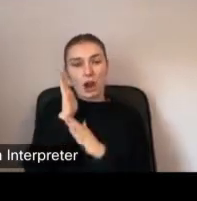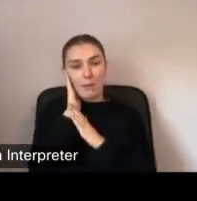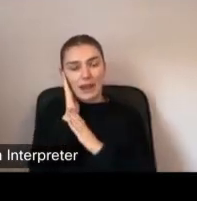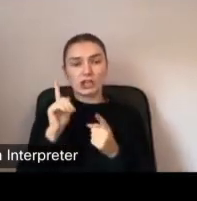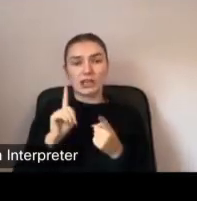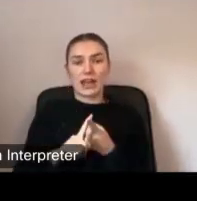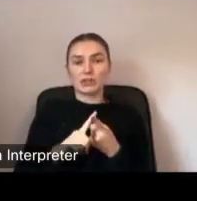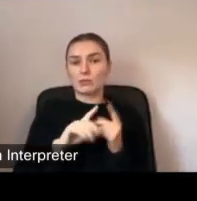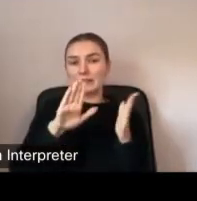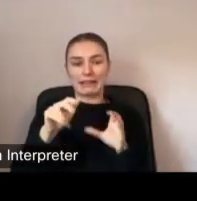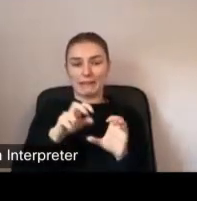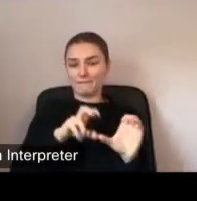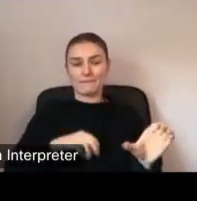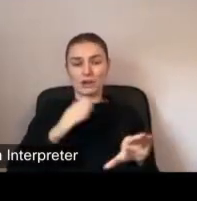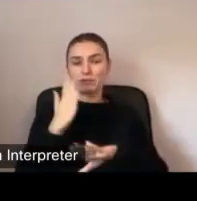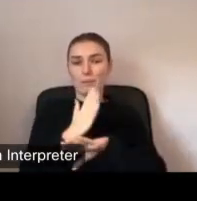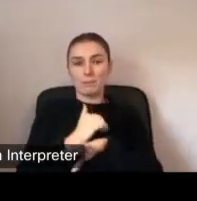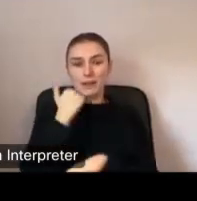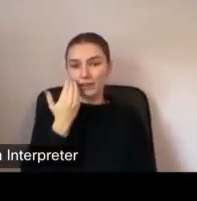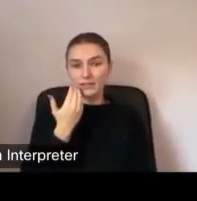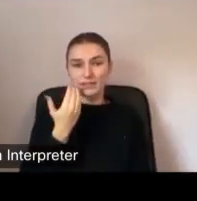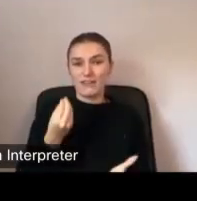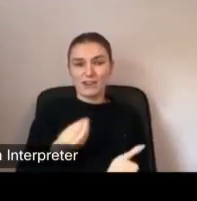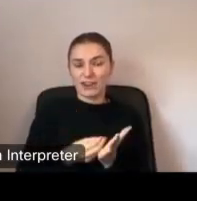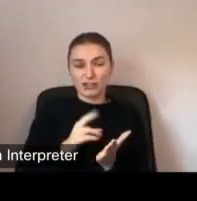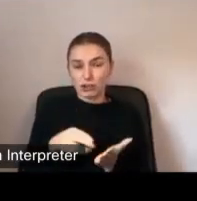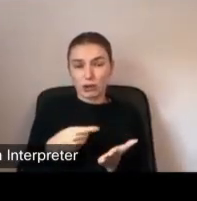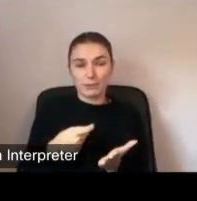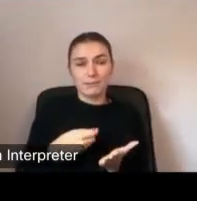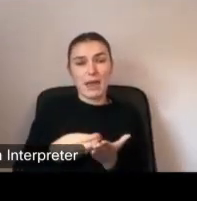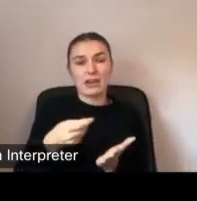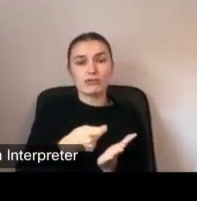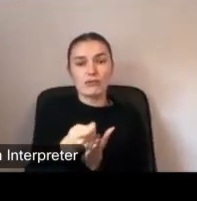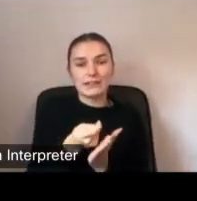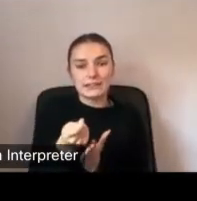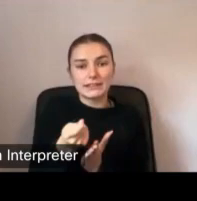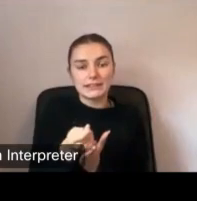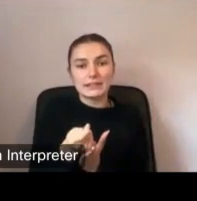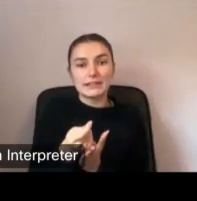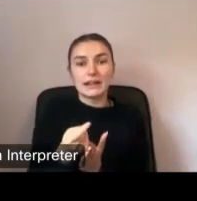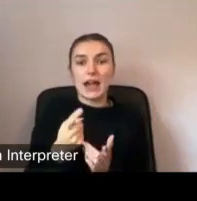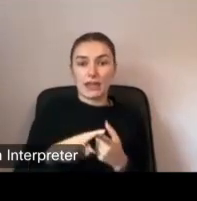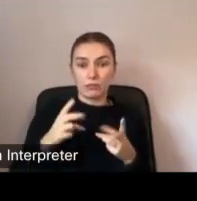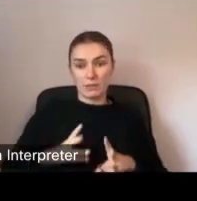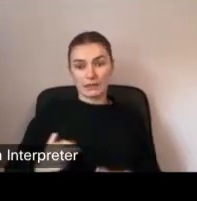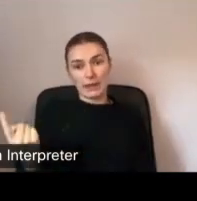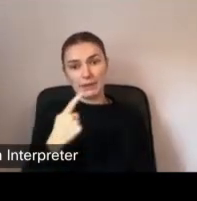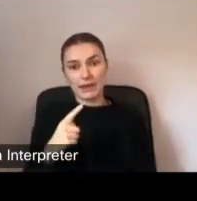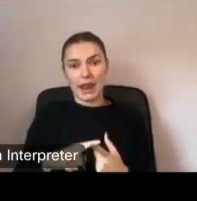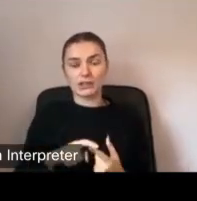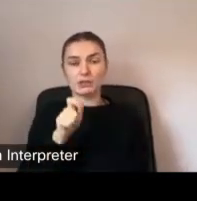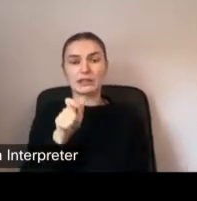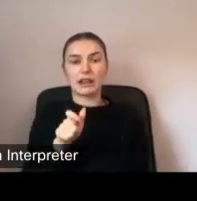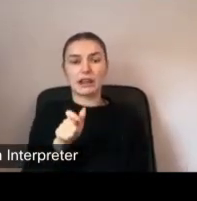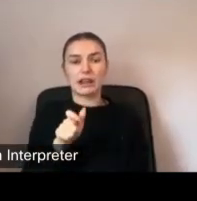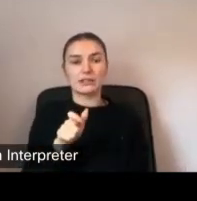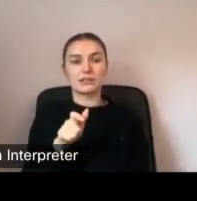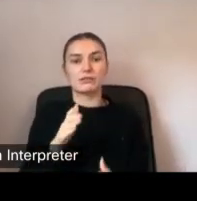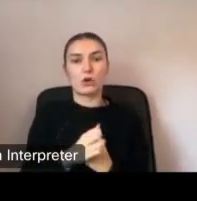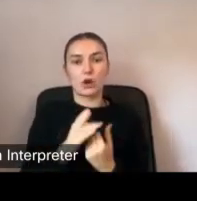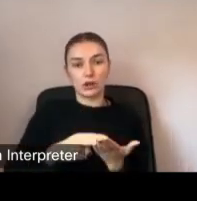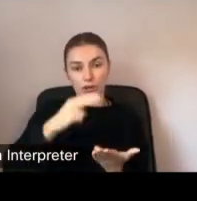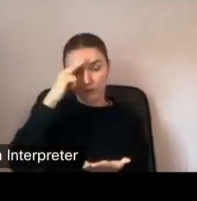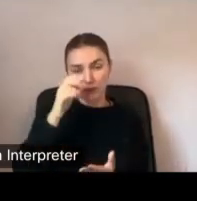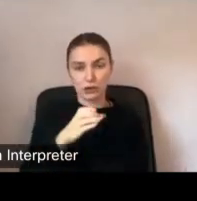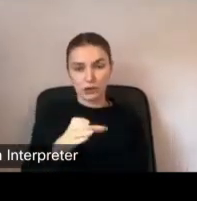it impossible for her to earn enough money to pay the rent. And she came in and she's applying for a university course yesterday. And